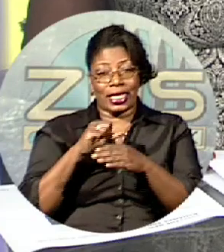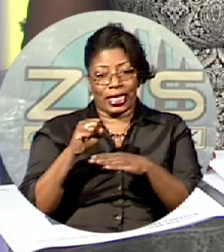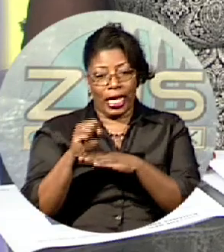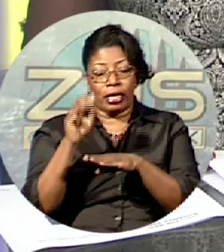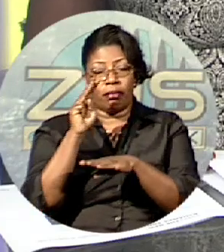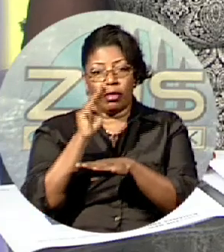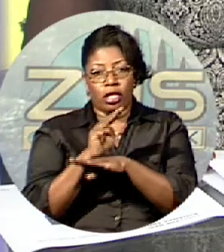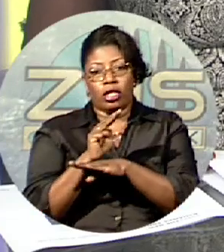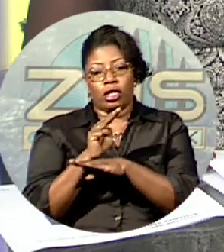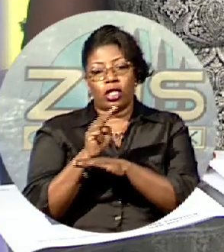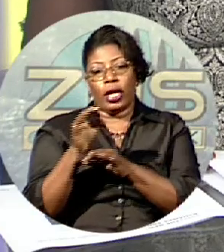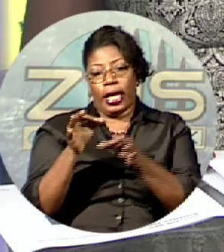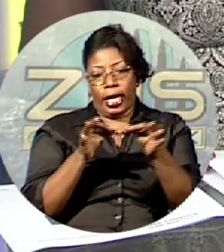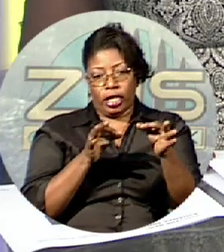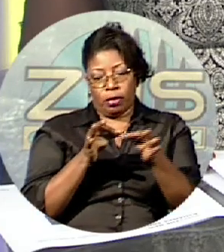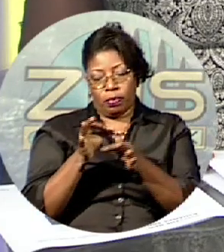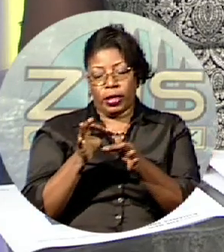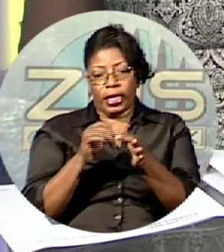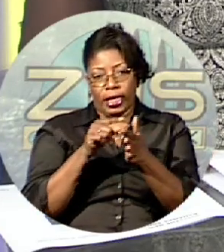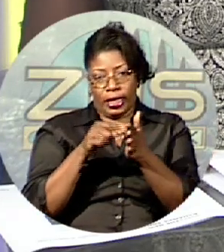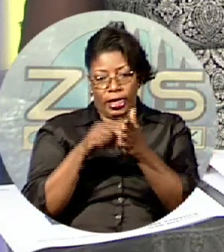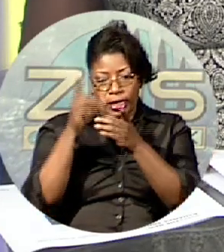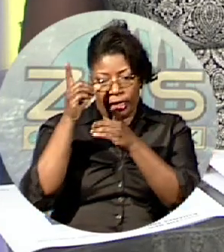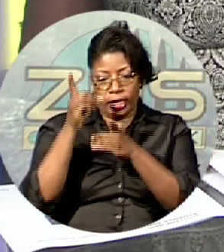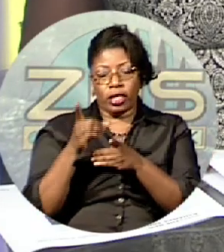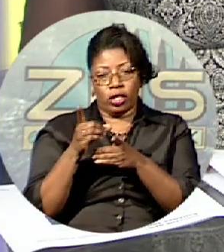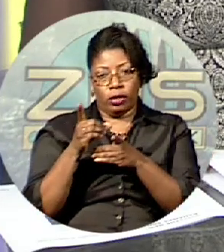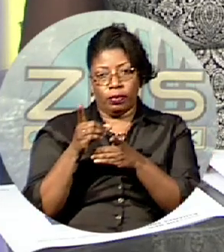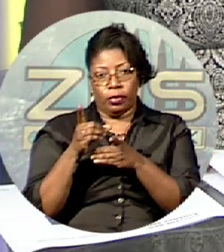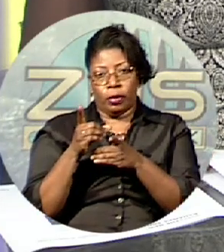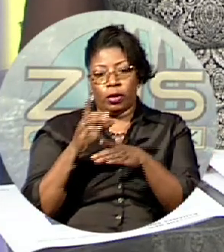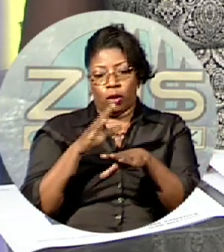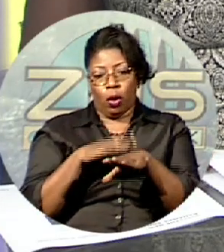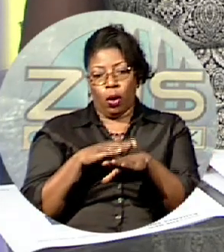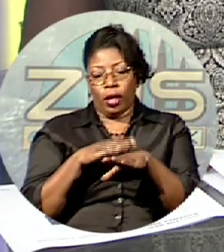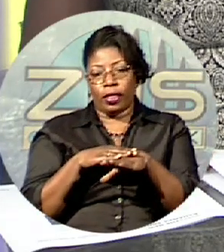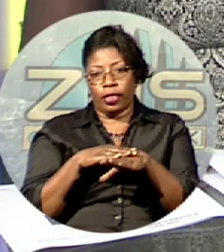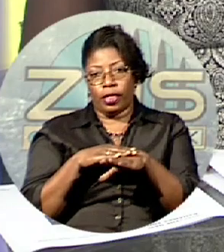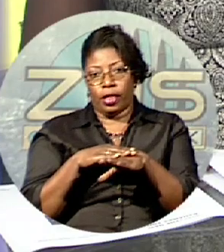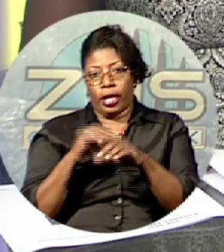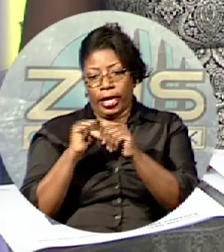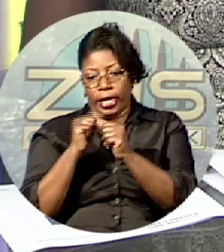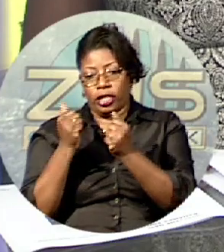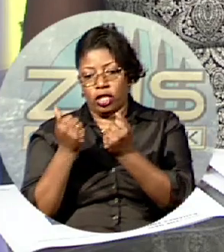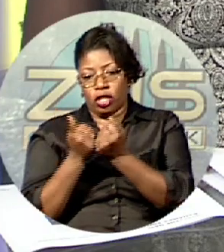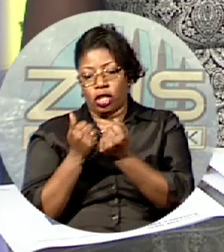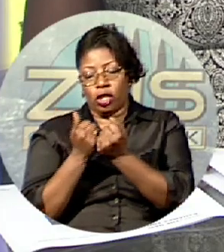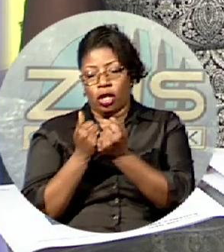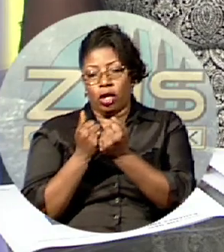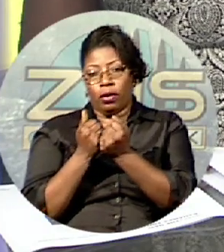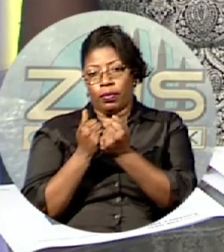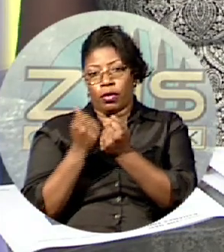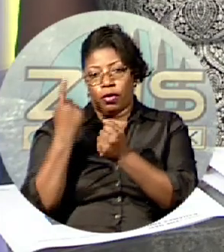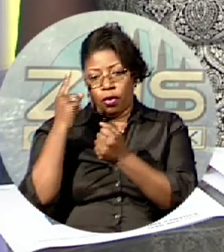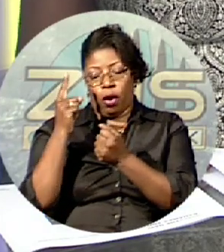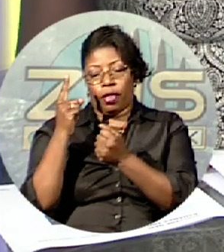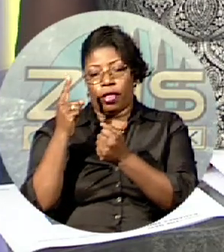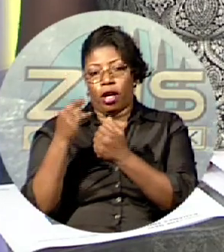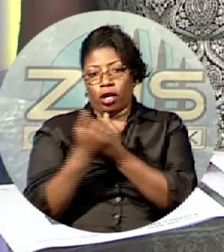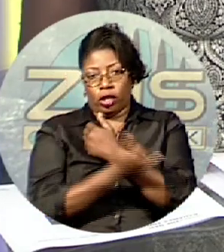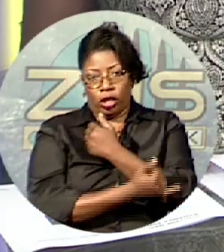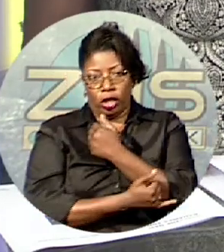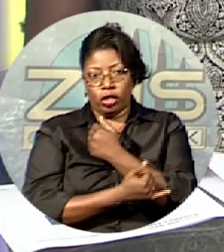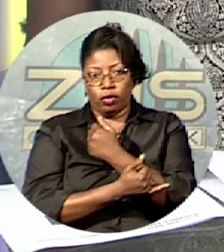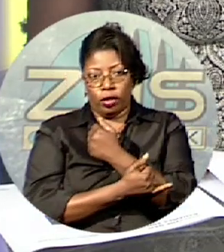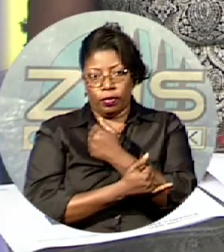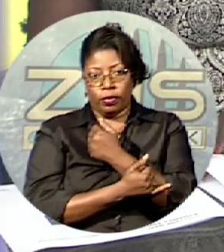explained the rationale behind the decision, but placed specific emphasis on the rating agency's revisit of the outlook projection for the country. Now, Clint